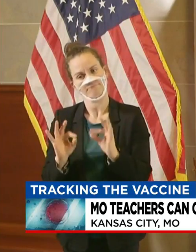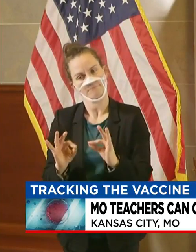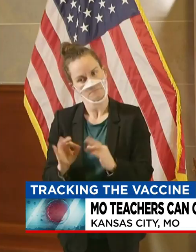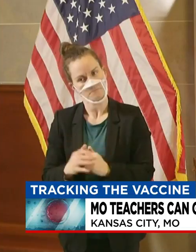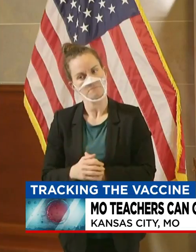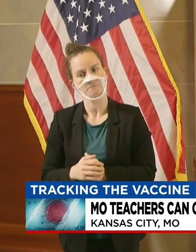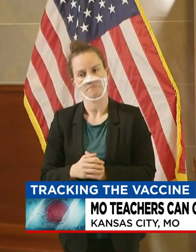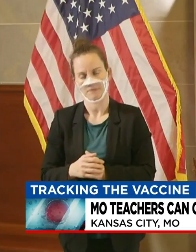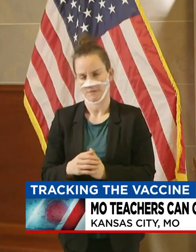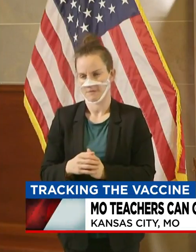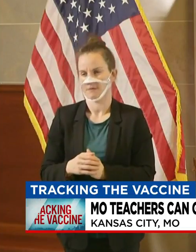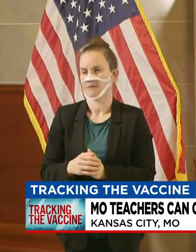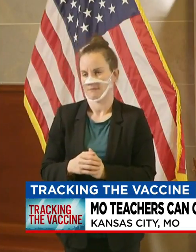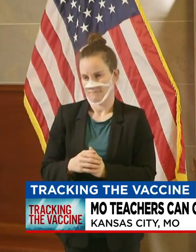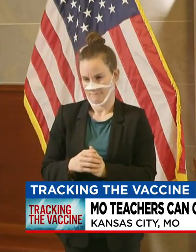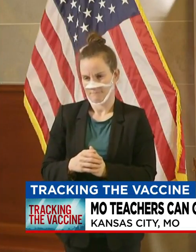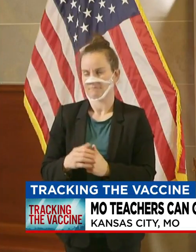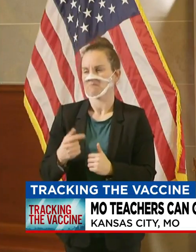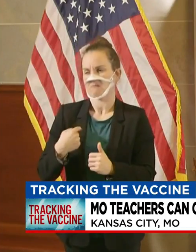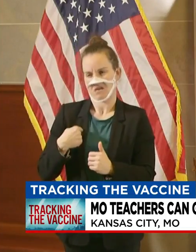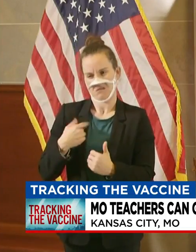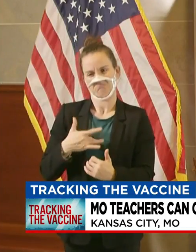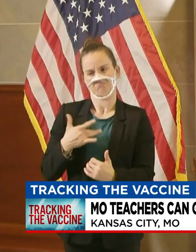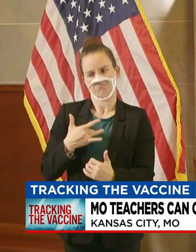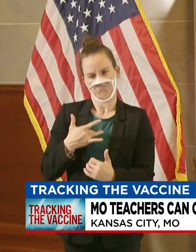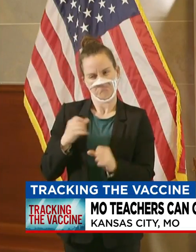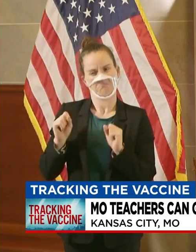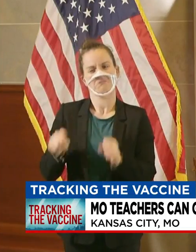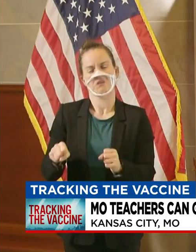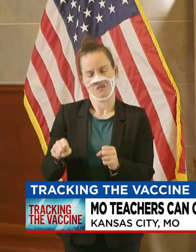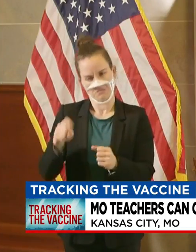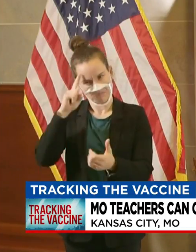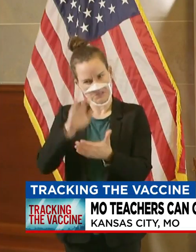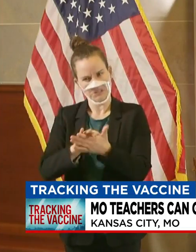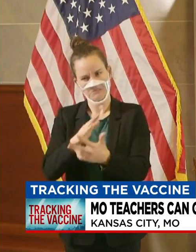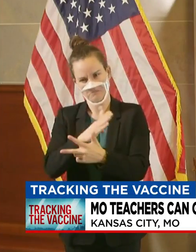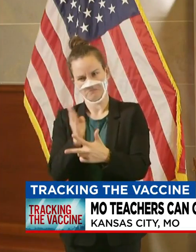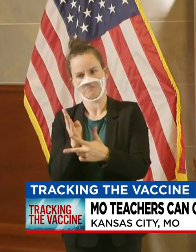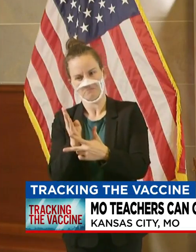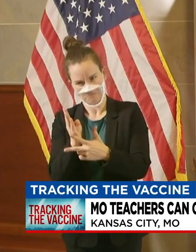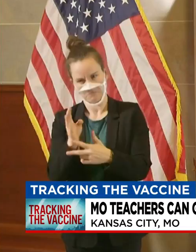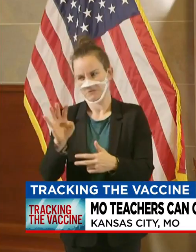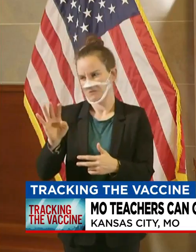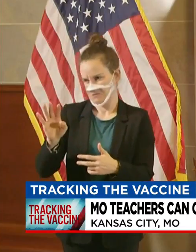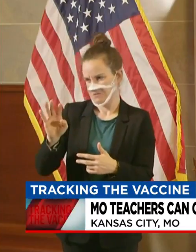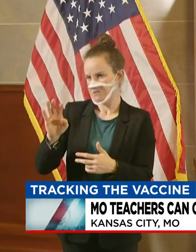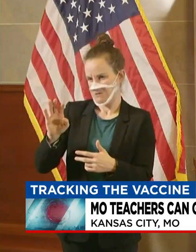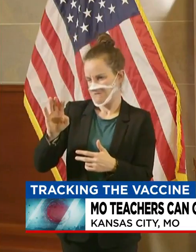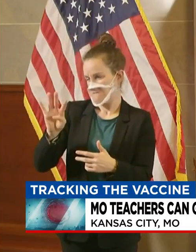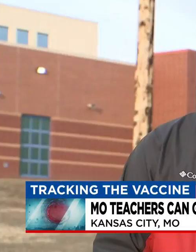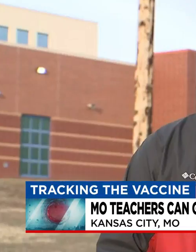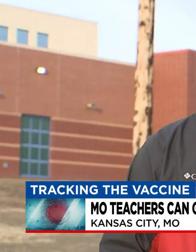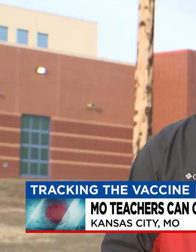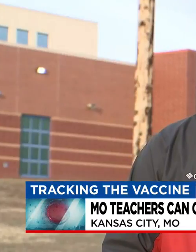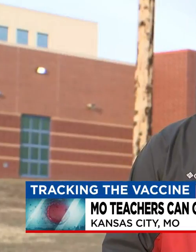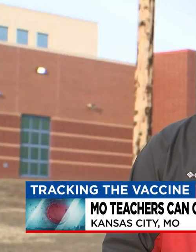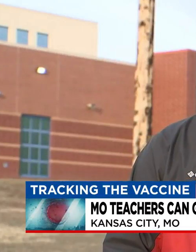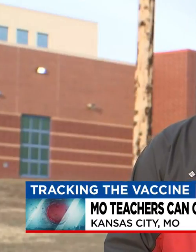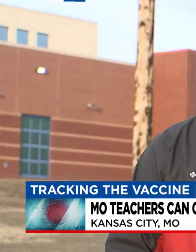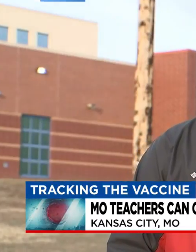ready to activate phase two within 45 days of March the 15th.